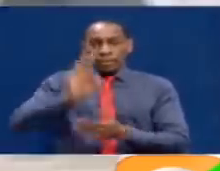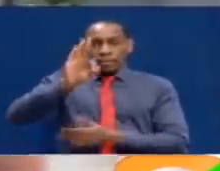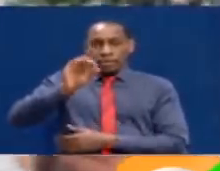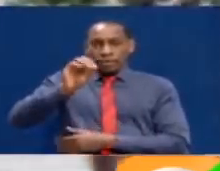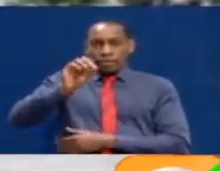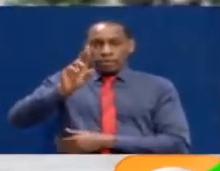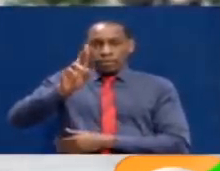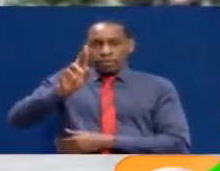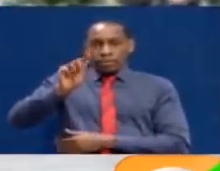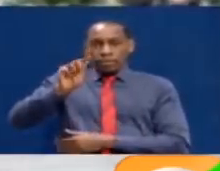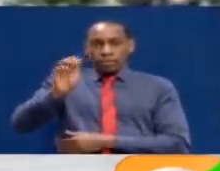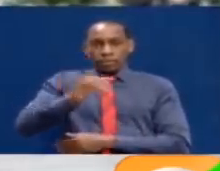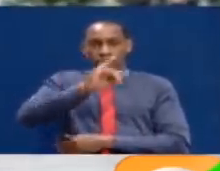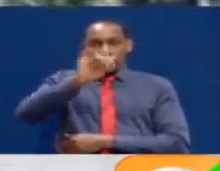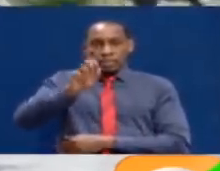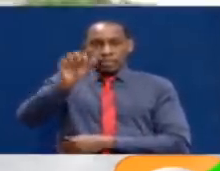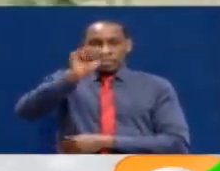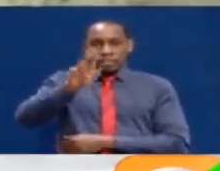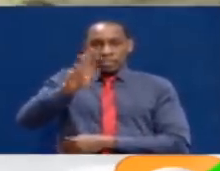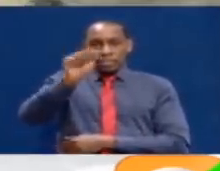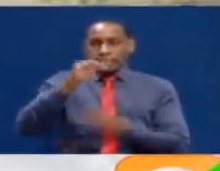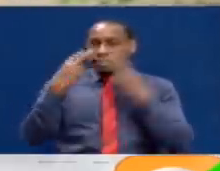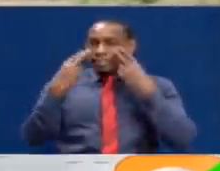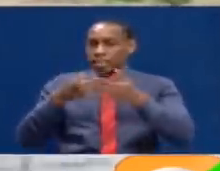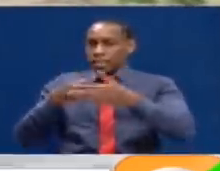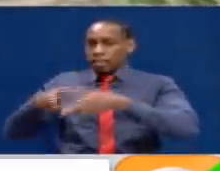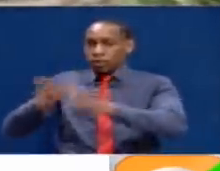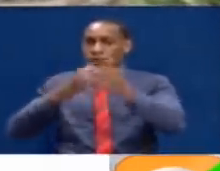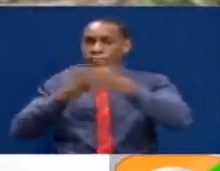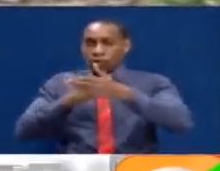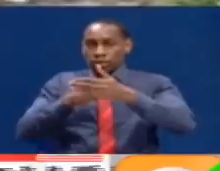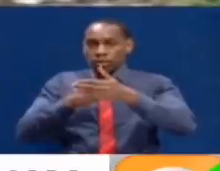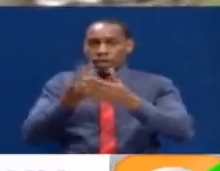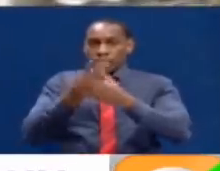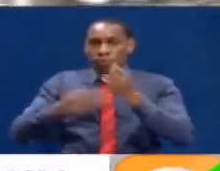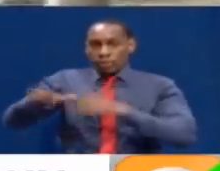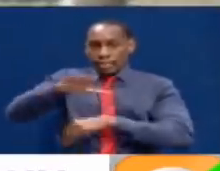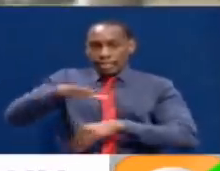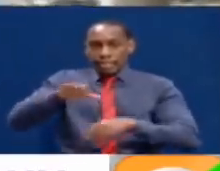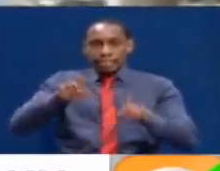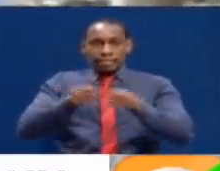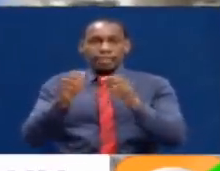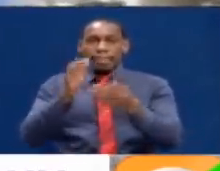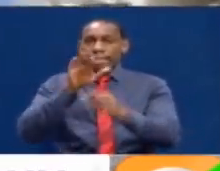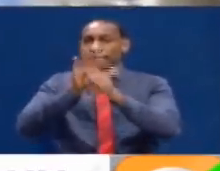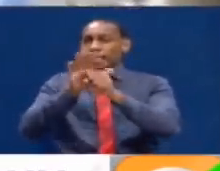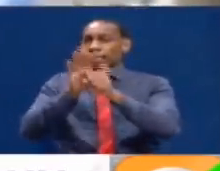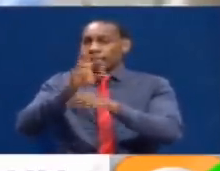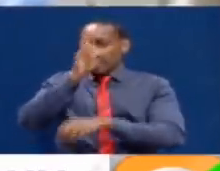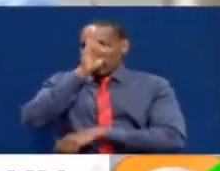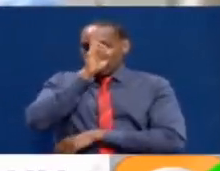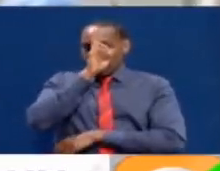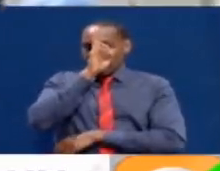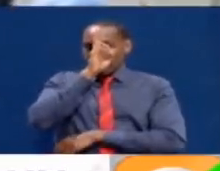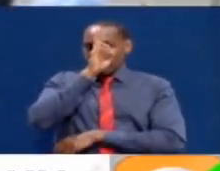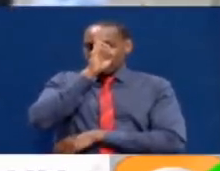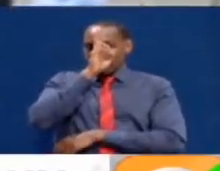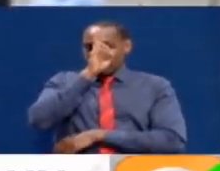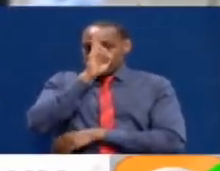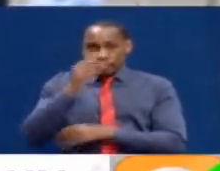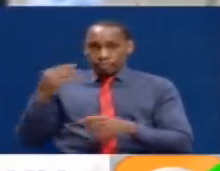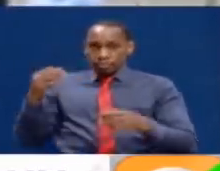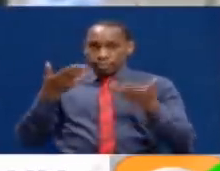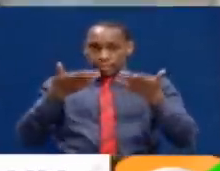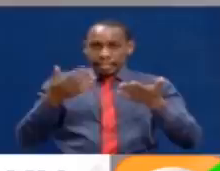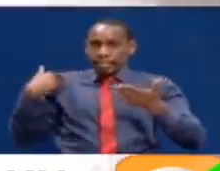And as you can see, is a roadblock from both ends there. And quite a number of police officers have been